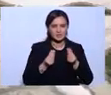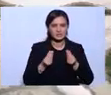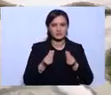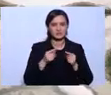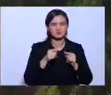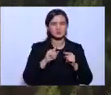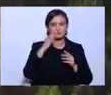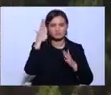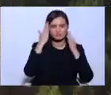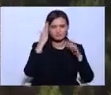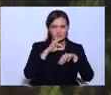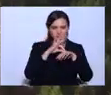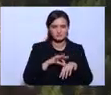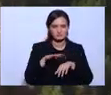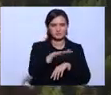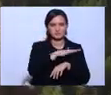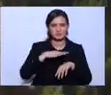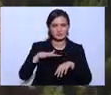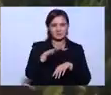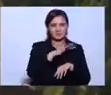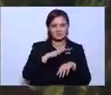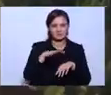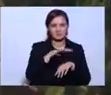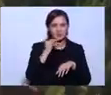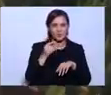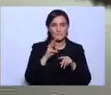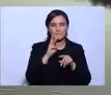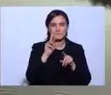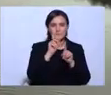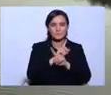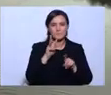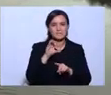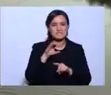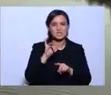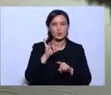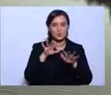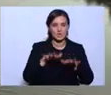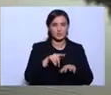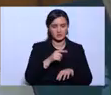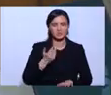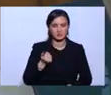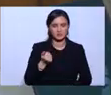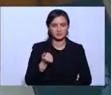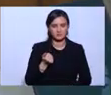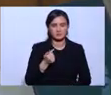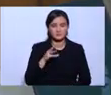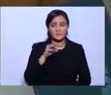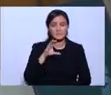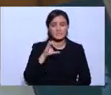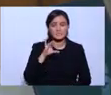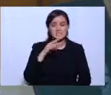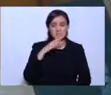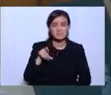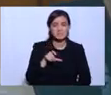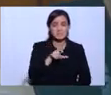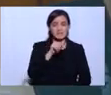play, to go on adventures, to go on mysterious adventures. Yeah. Or at least to dream about it.